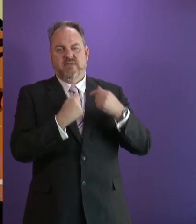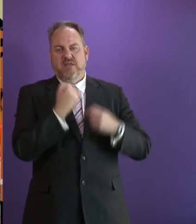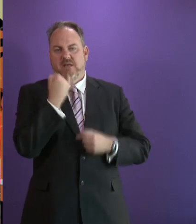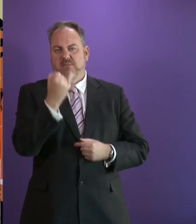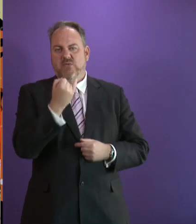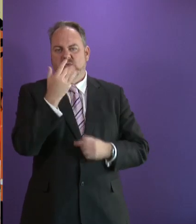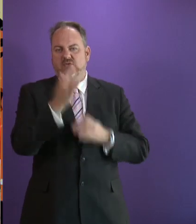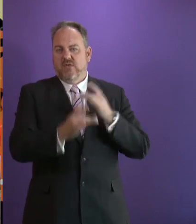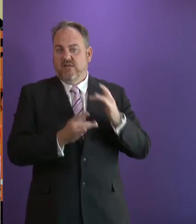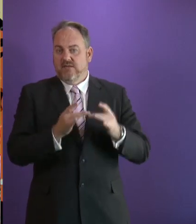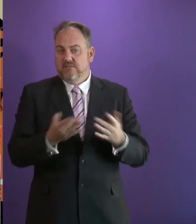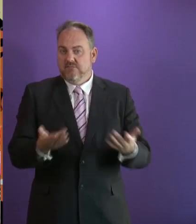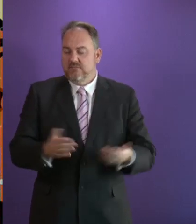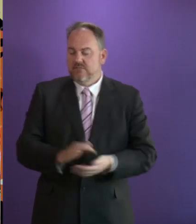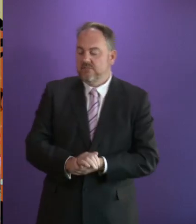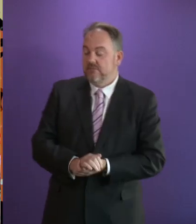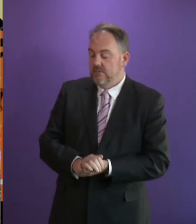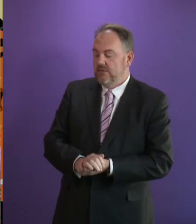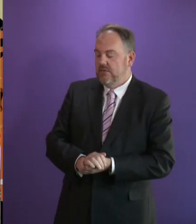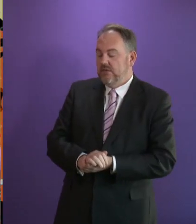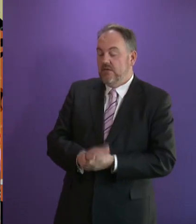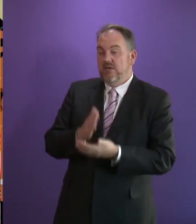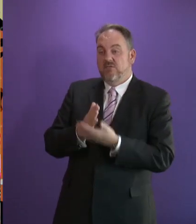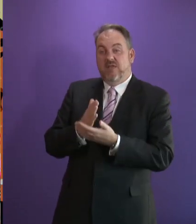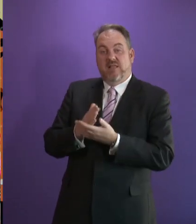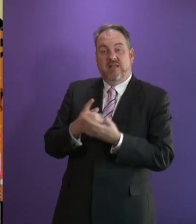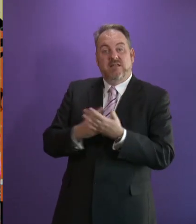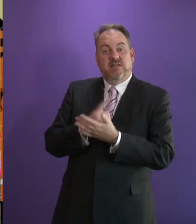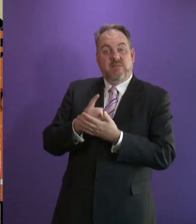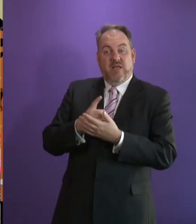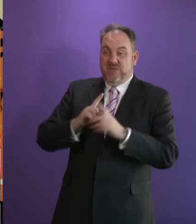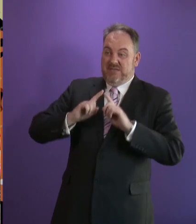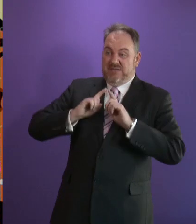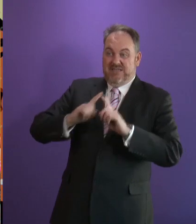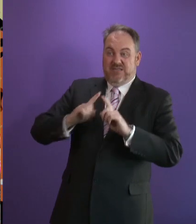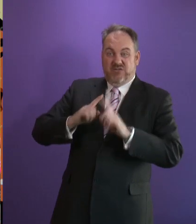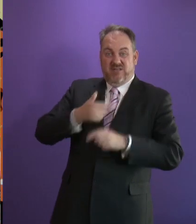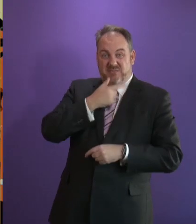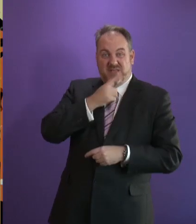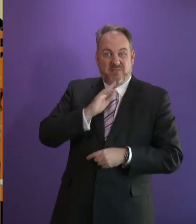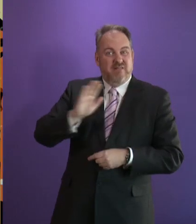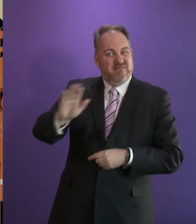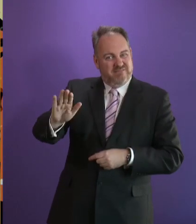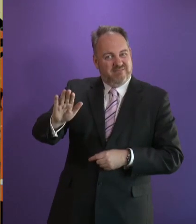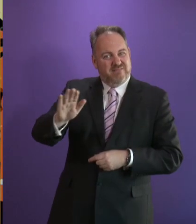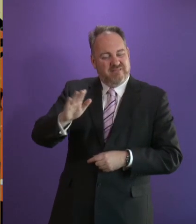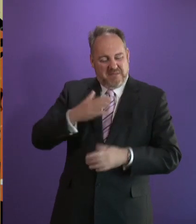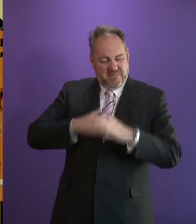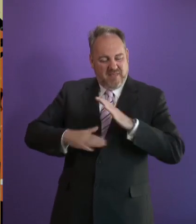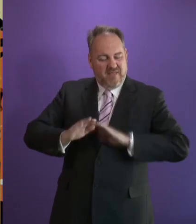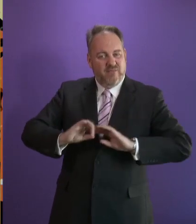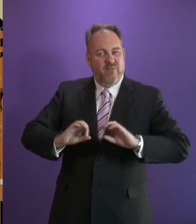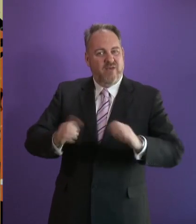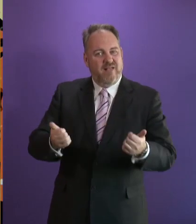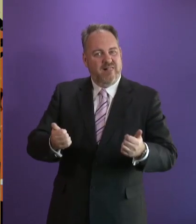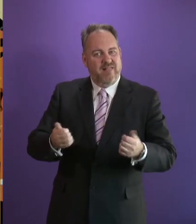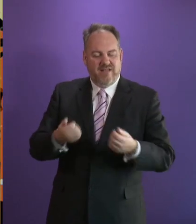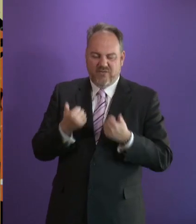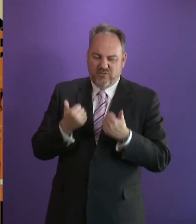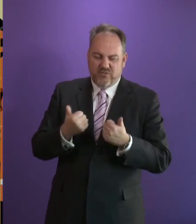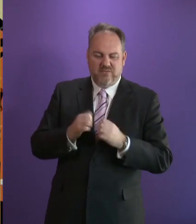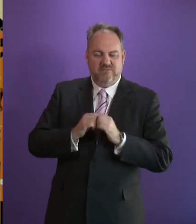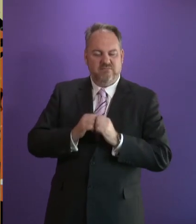Marie. I think it's about teaching our people to be well behaved and to have a moral compass. And I think what